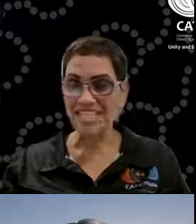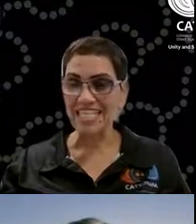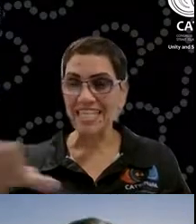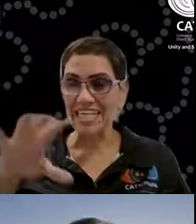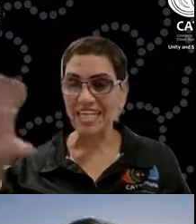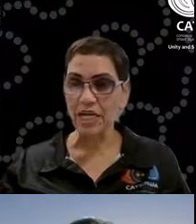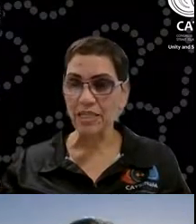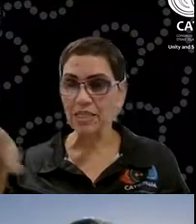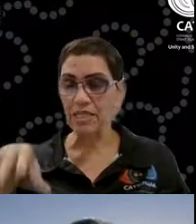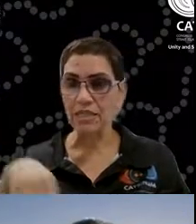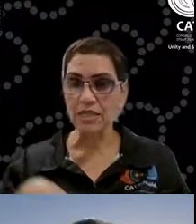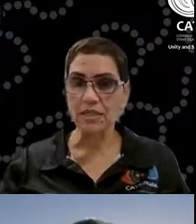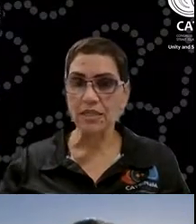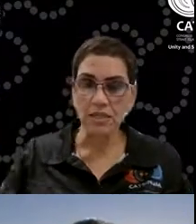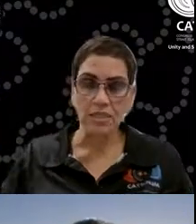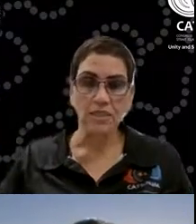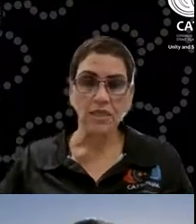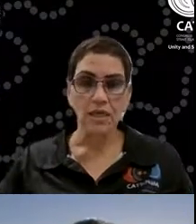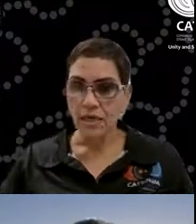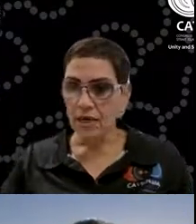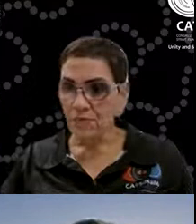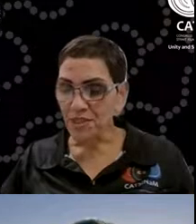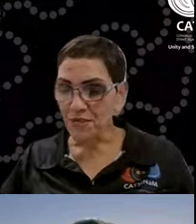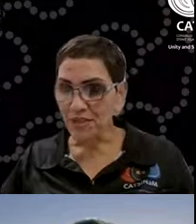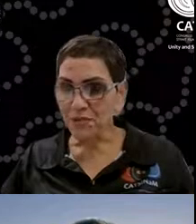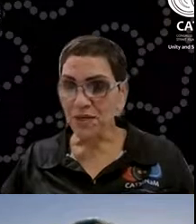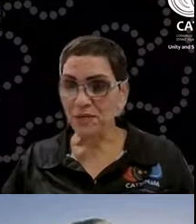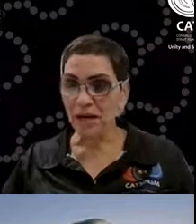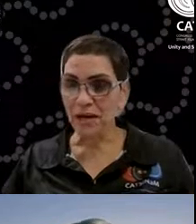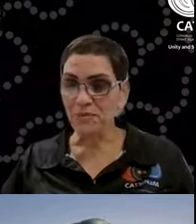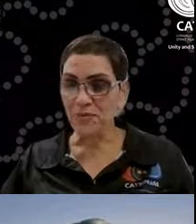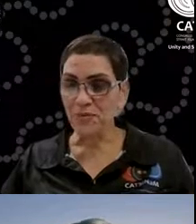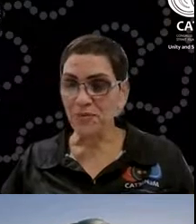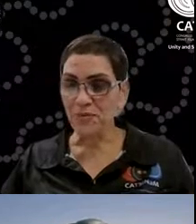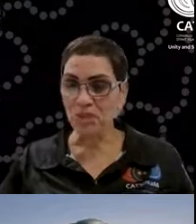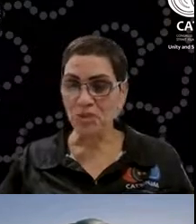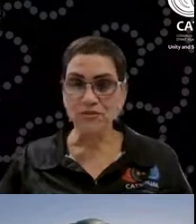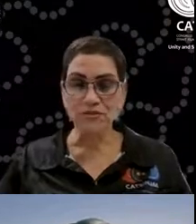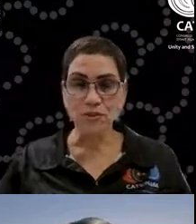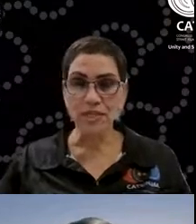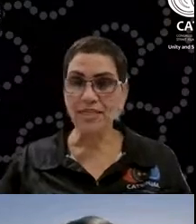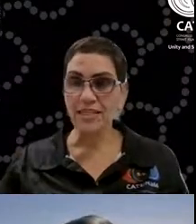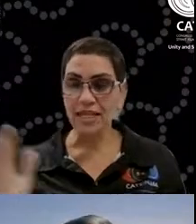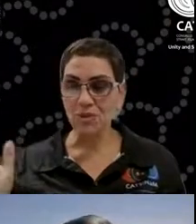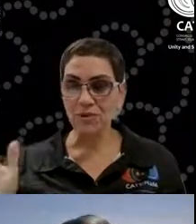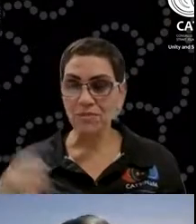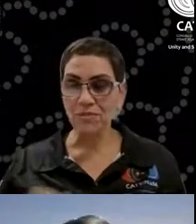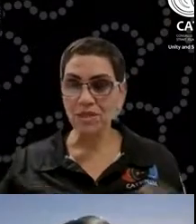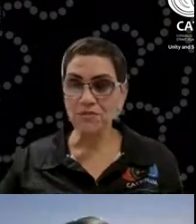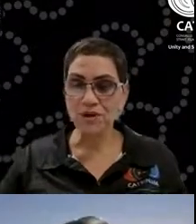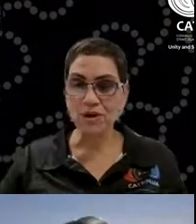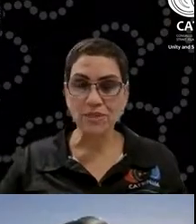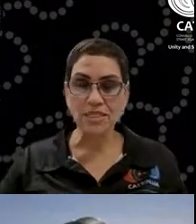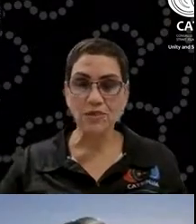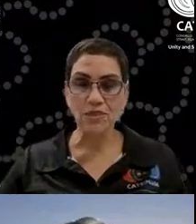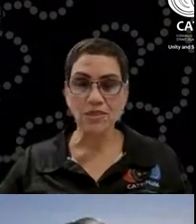registered nurses in an acute care setting than another setting that there is. So I've done well. My aim was to get to 12:40 and then allow 20 minutes for comments